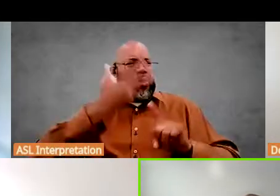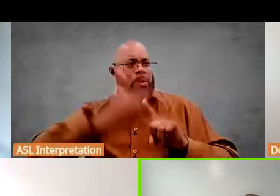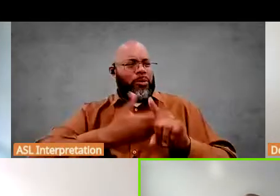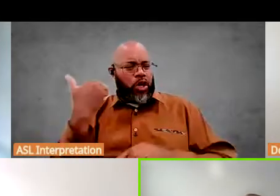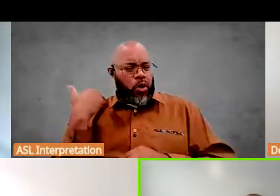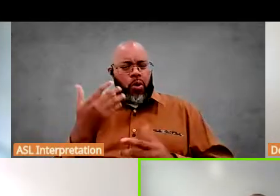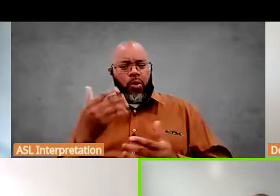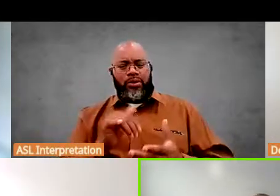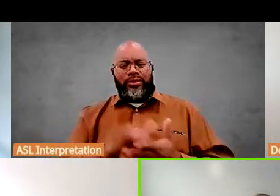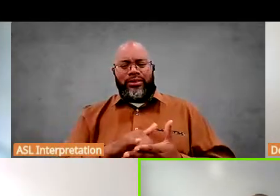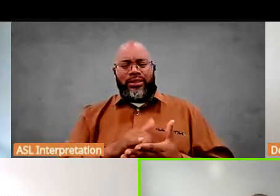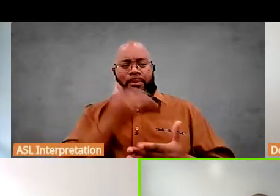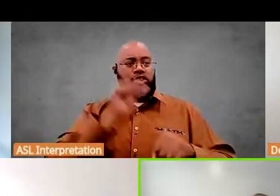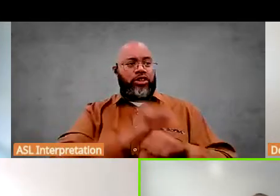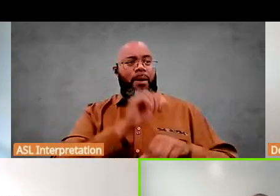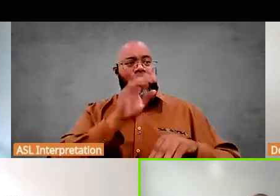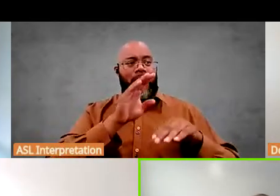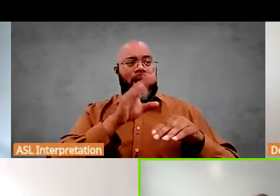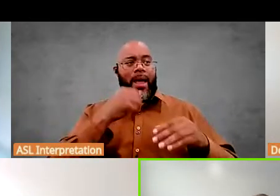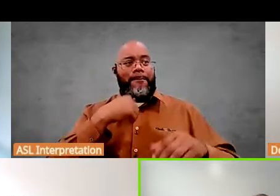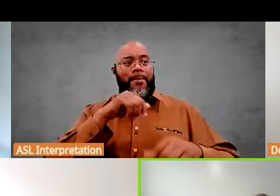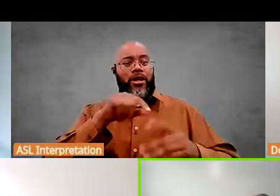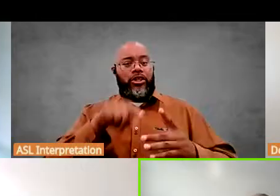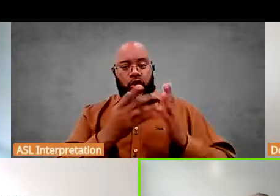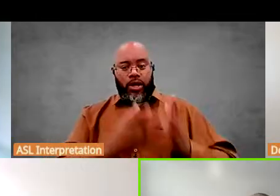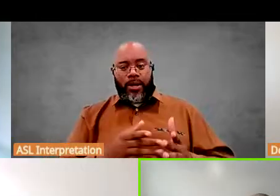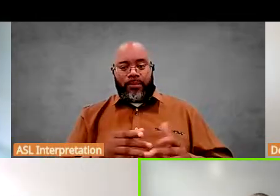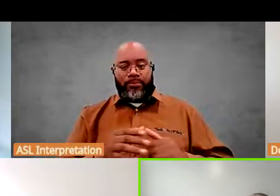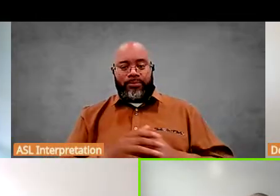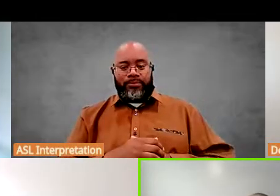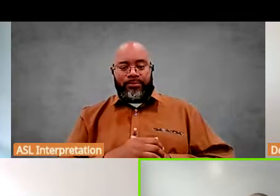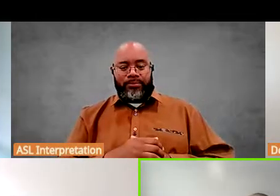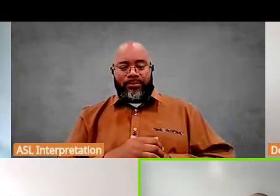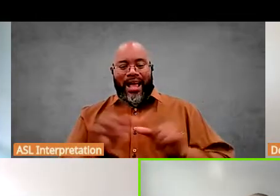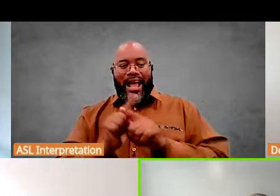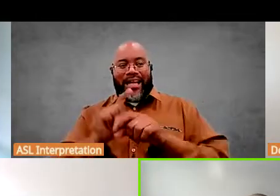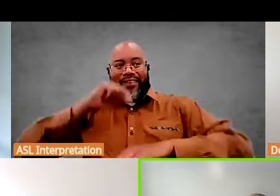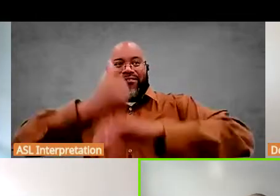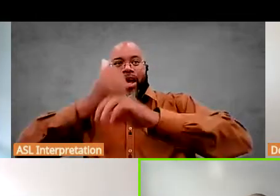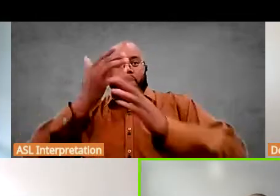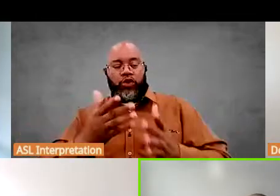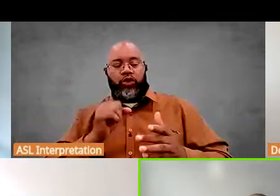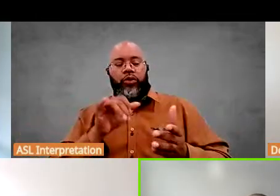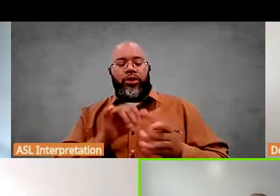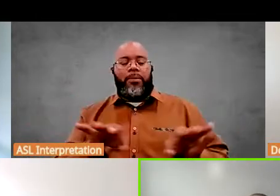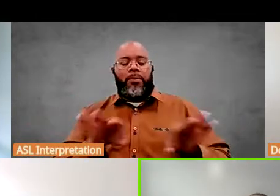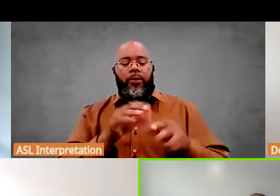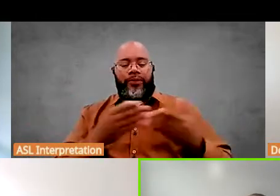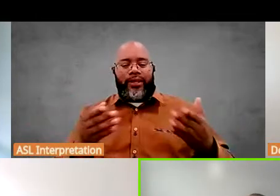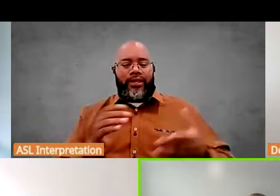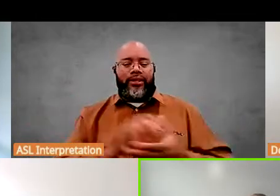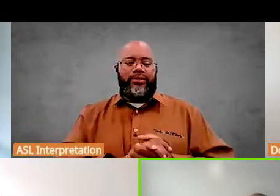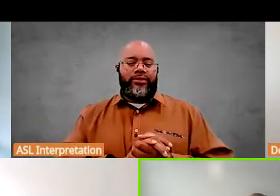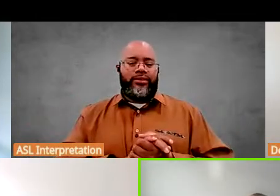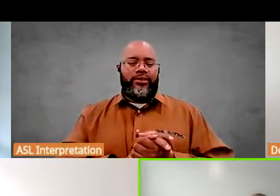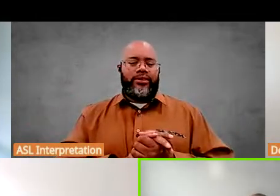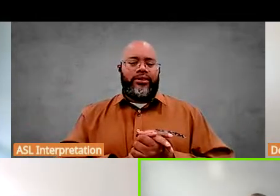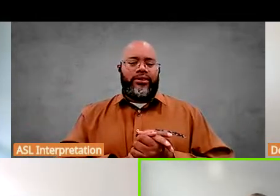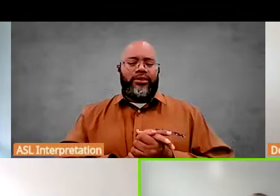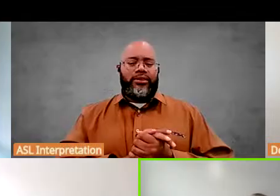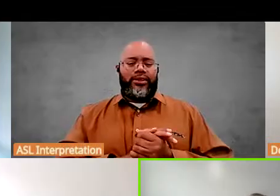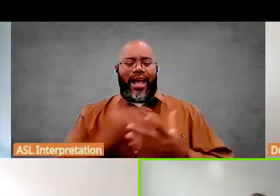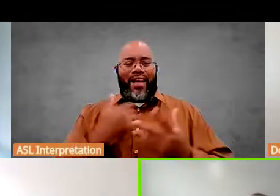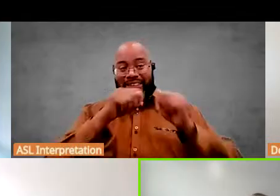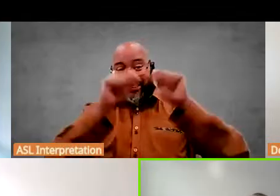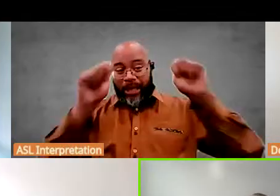have a better job than I had in my startup as a founder. So the key thing about there is there like a template